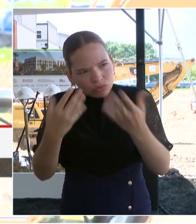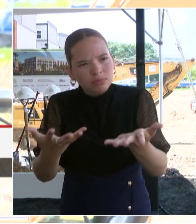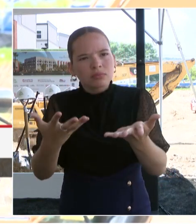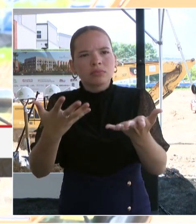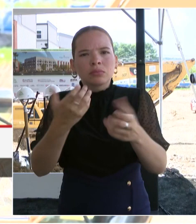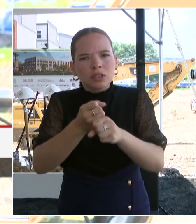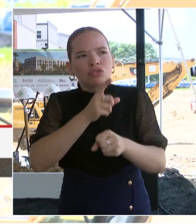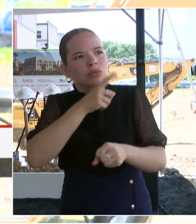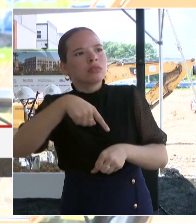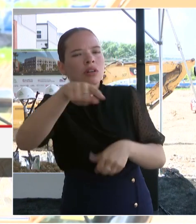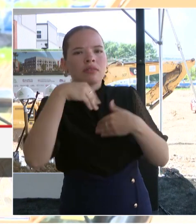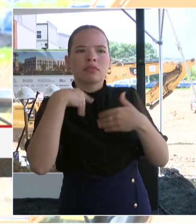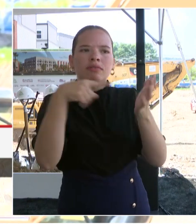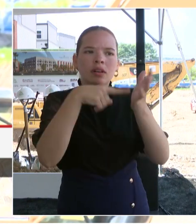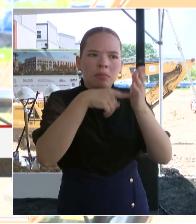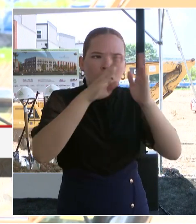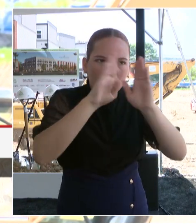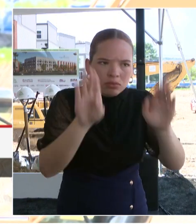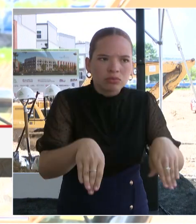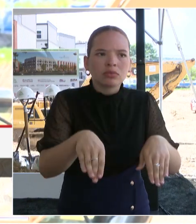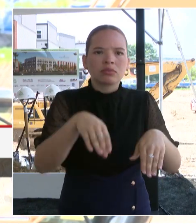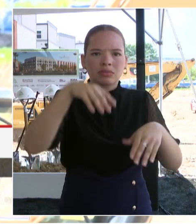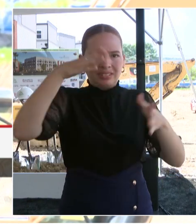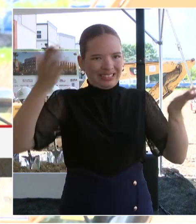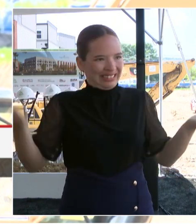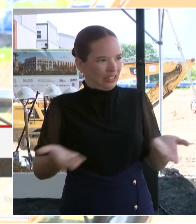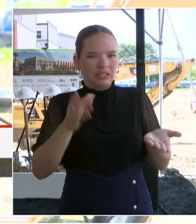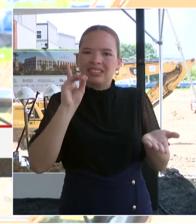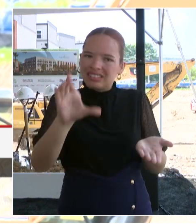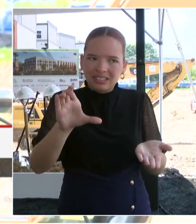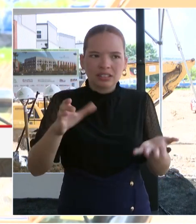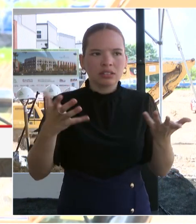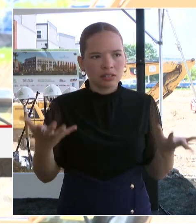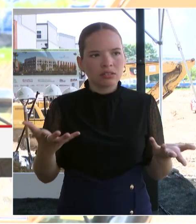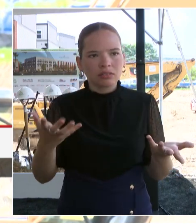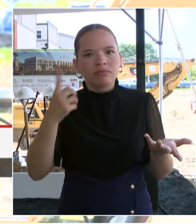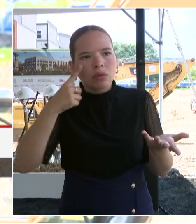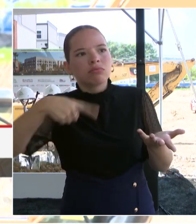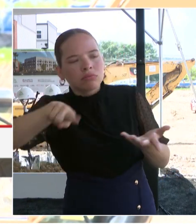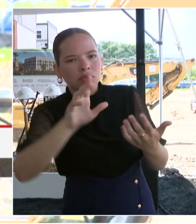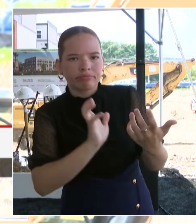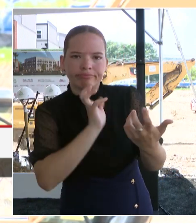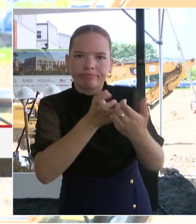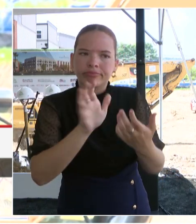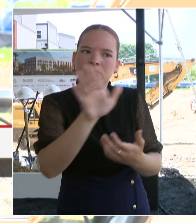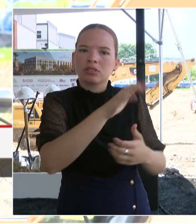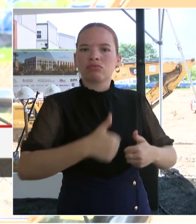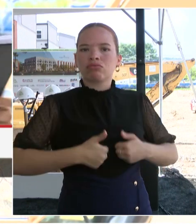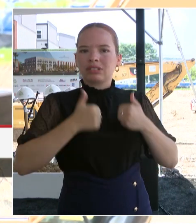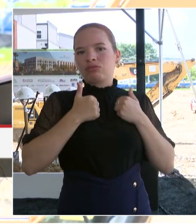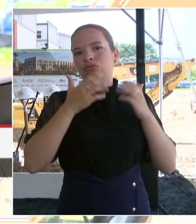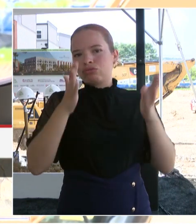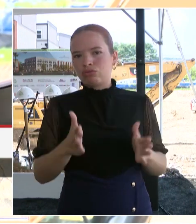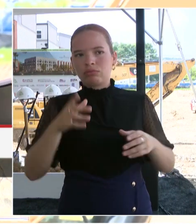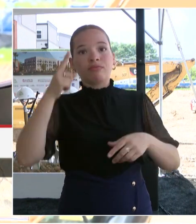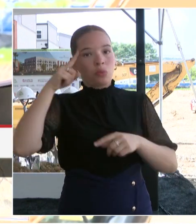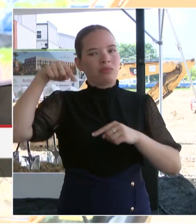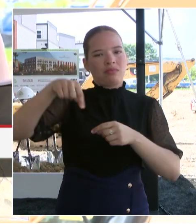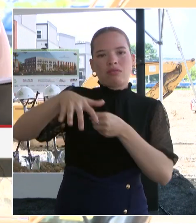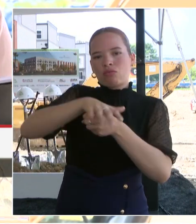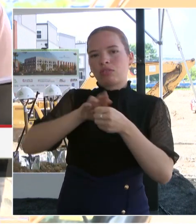places in community for the residents of Riggs Park in Washington, D.C. So with that,